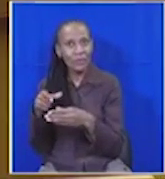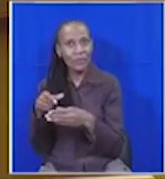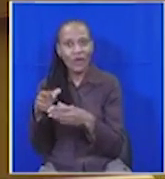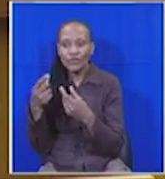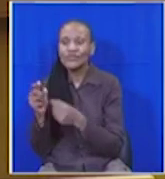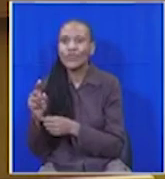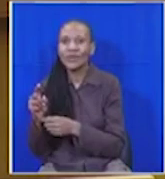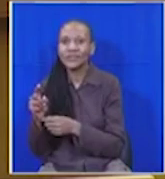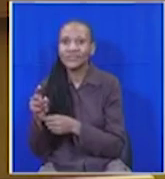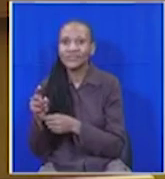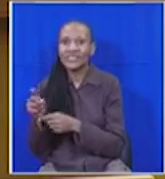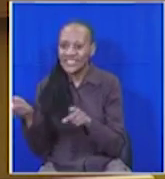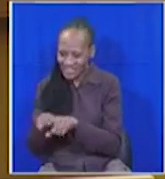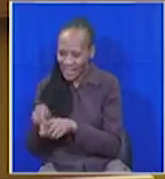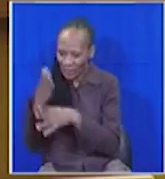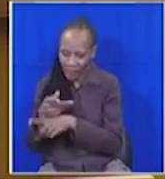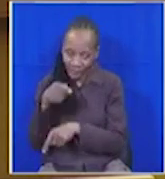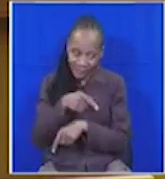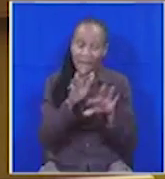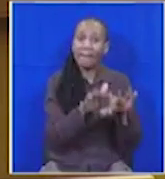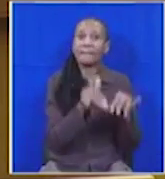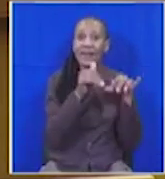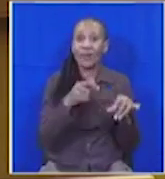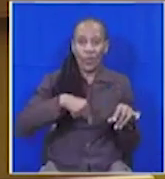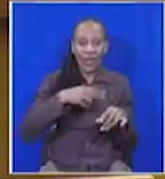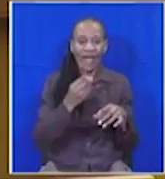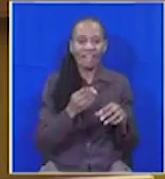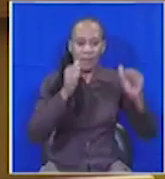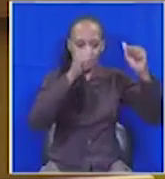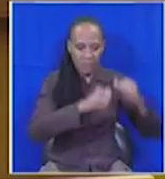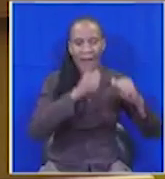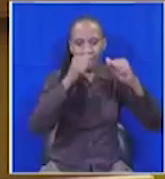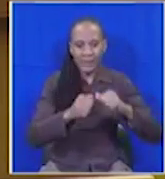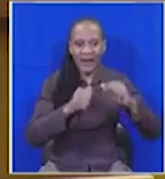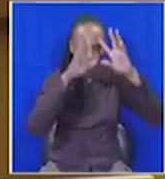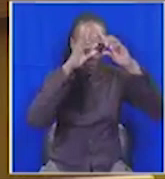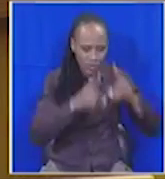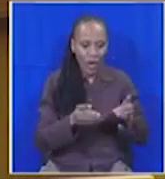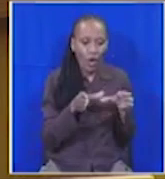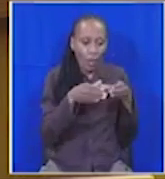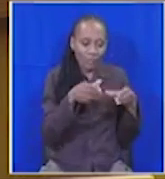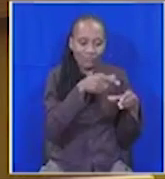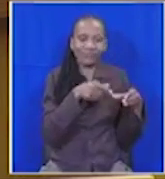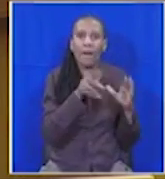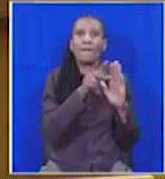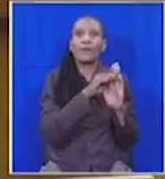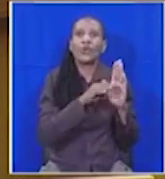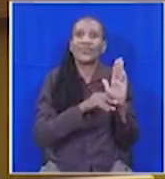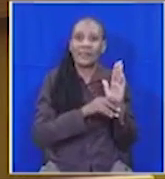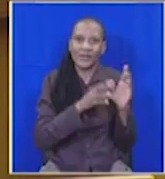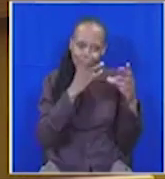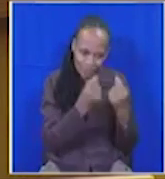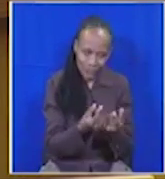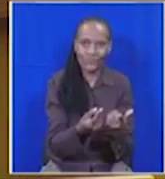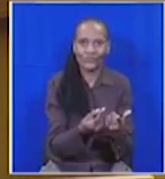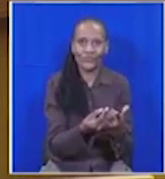proportionality. Here, we have created a consensus decision-making body as programming is concerned, with